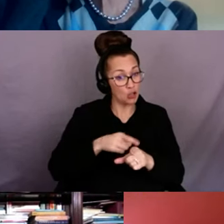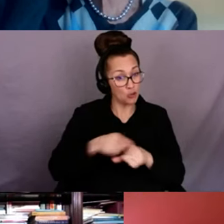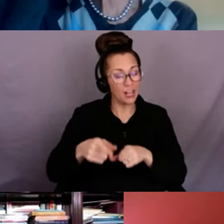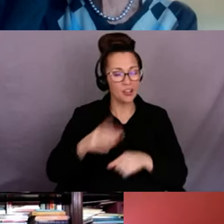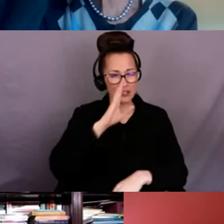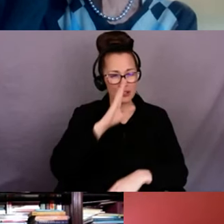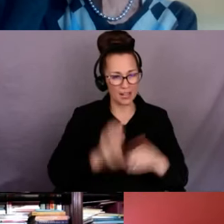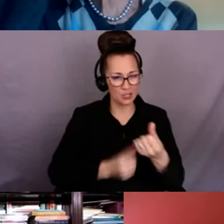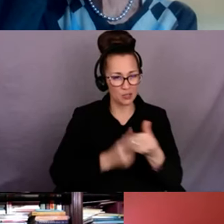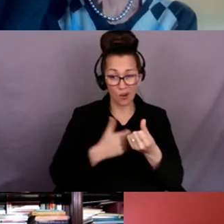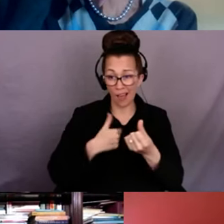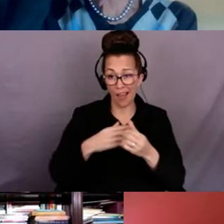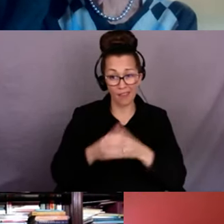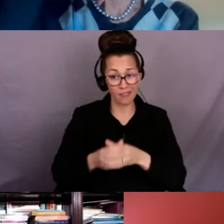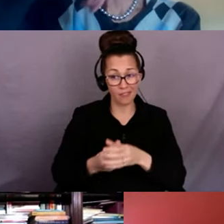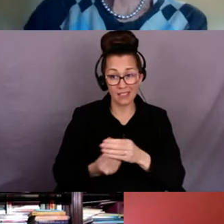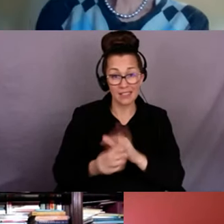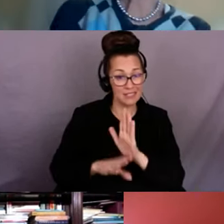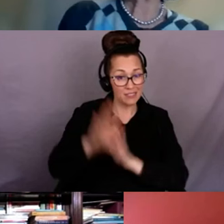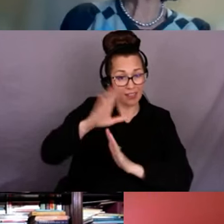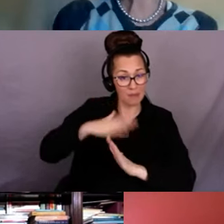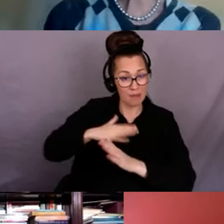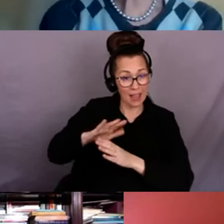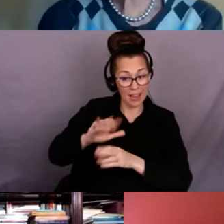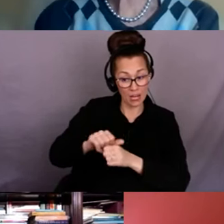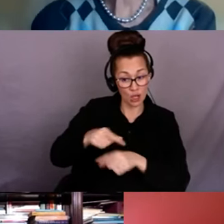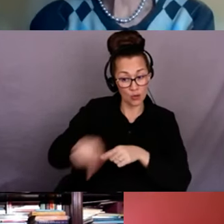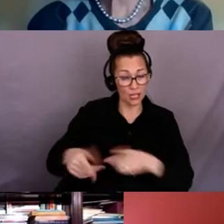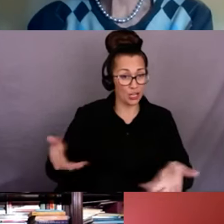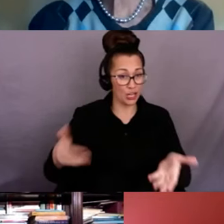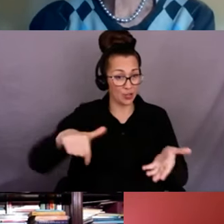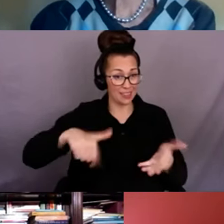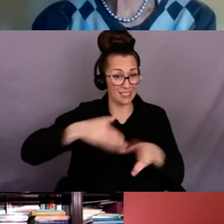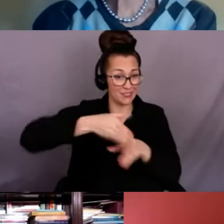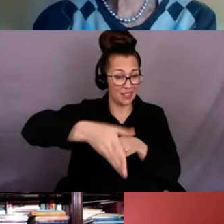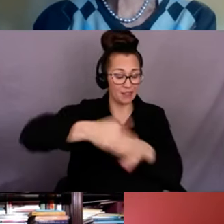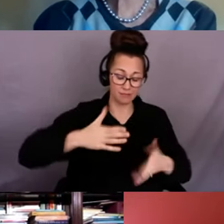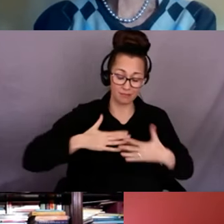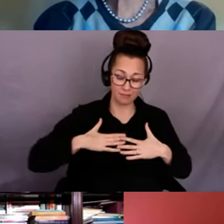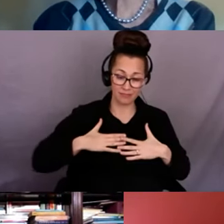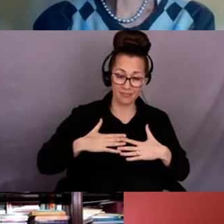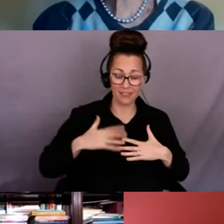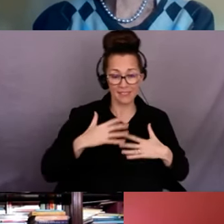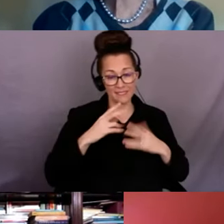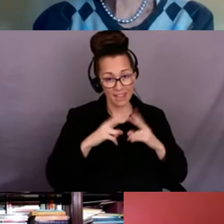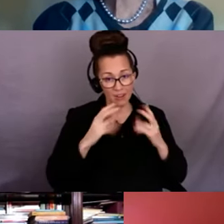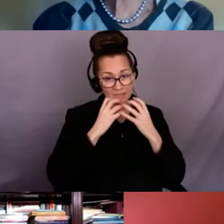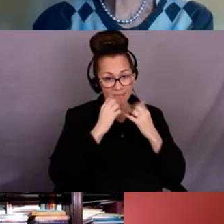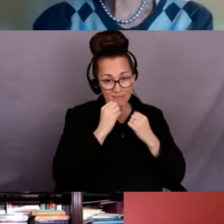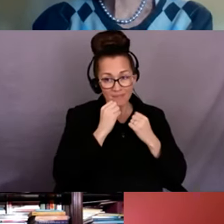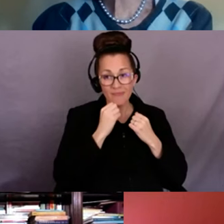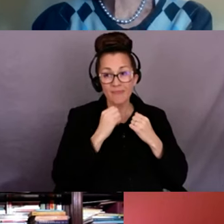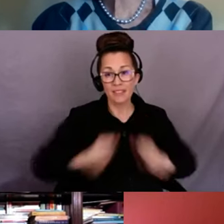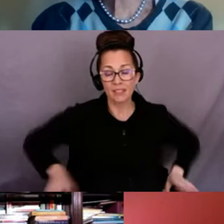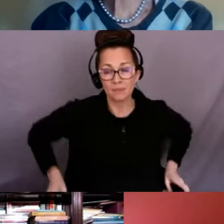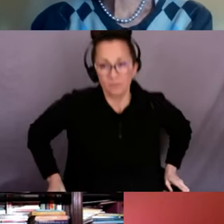my career in this field and have it be very rewarding for me. And I think it's very important to be able to provide that opportunity to the people that we serve. And I know that